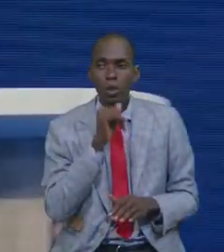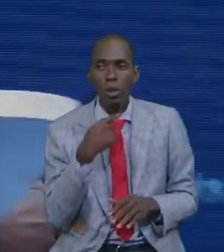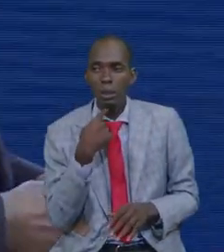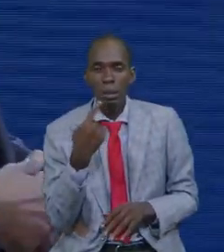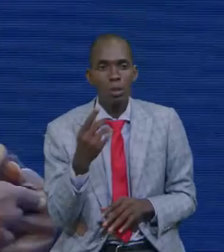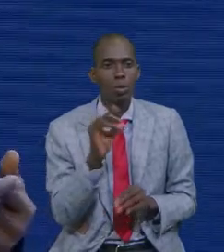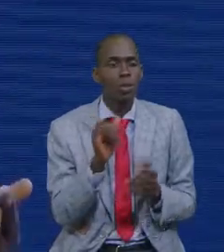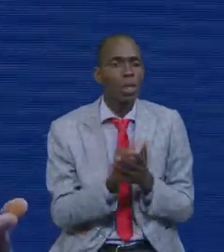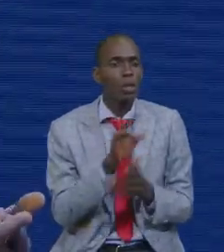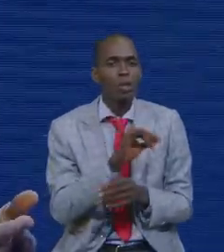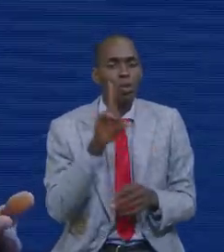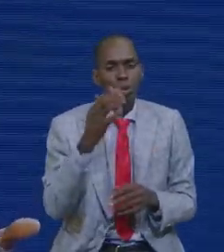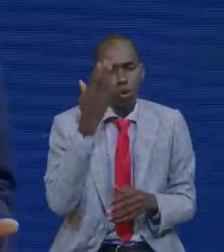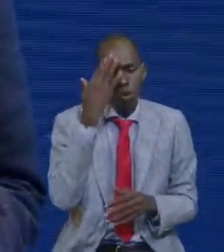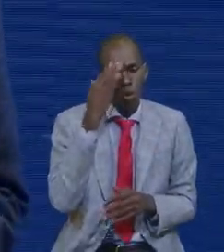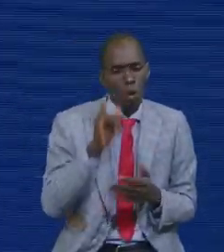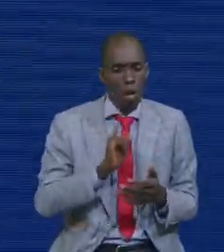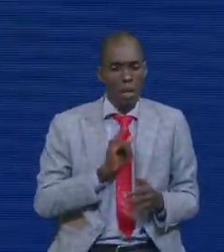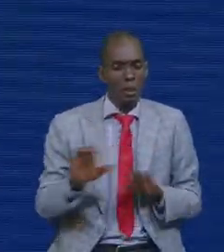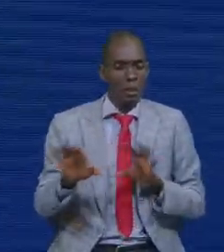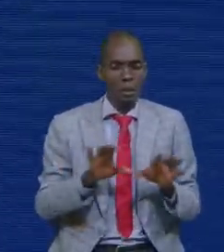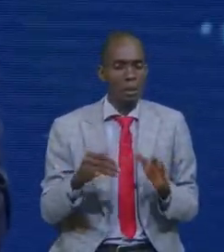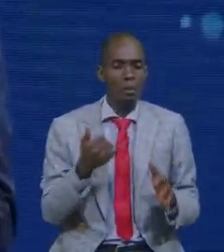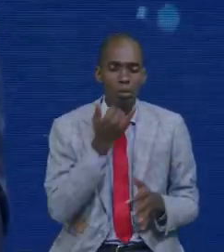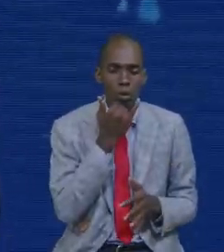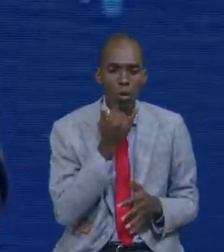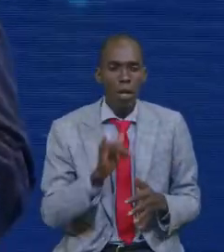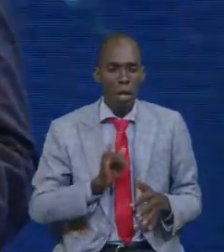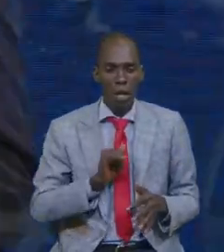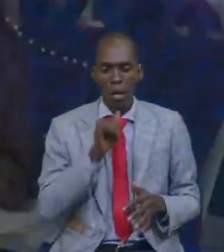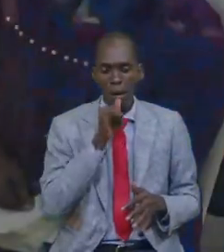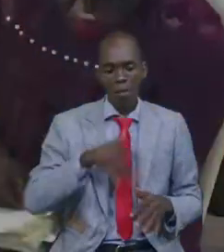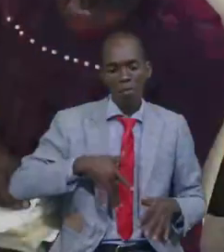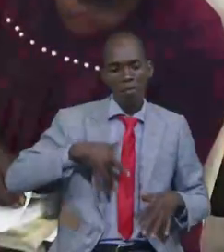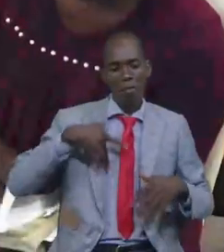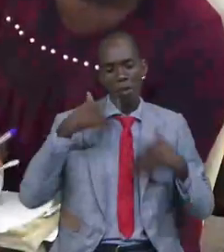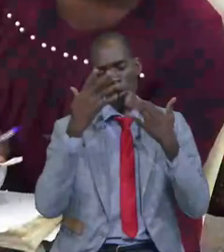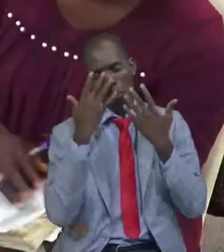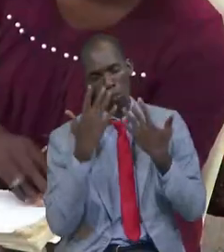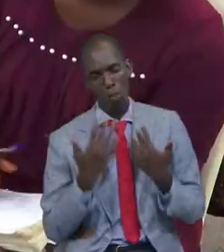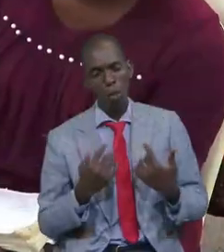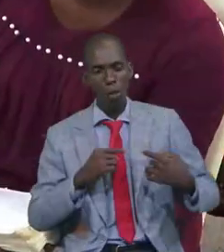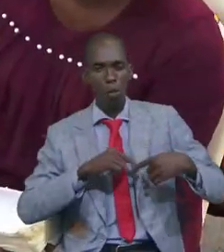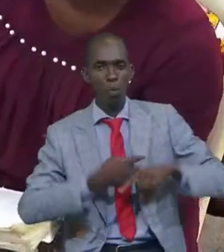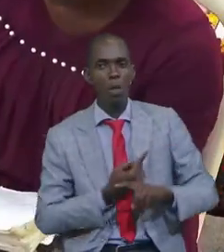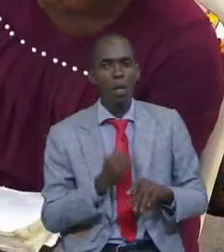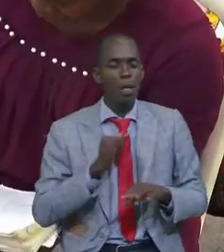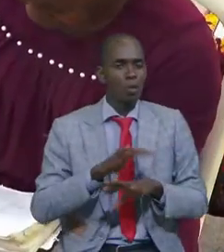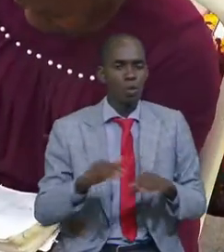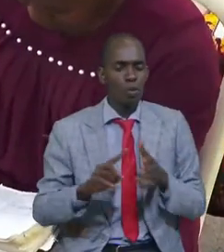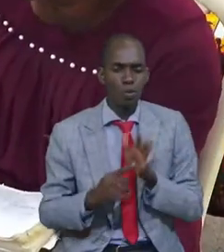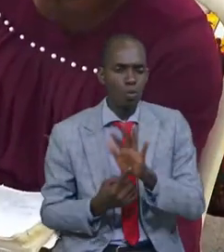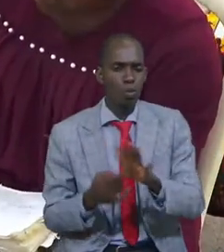you know, I'm feeling guilty. I'm feeling condemned. I'm feeling convicted that I did anything evil. That's not